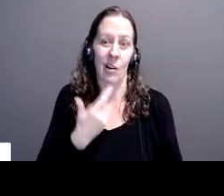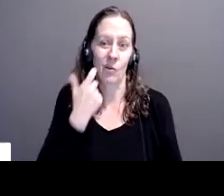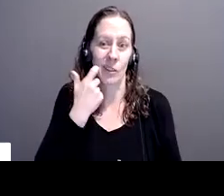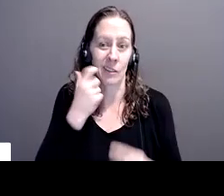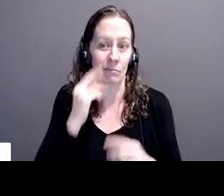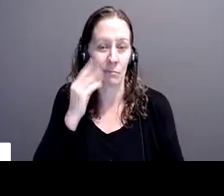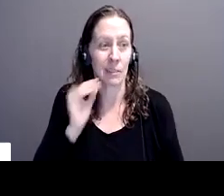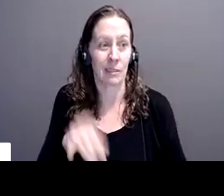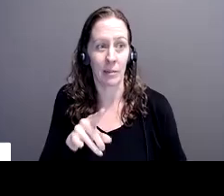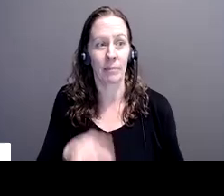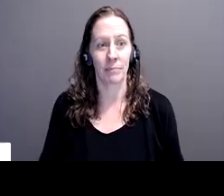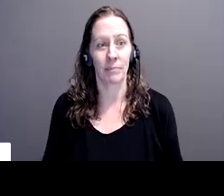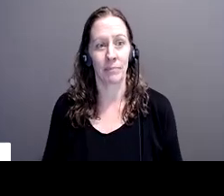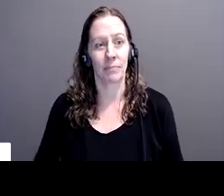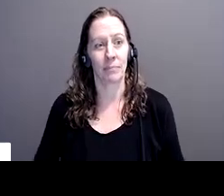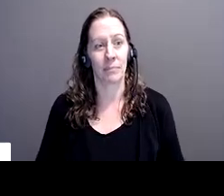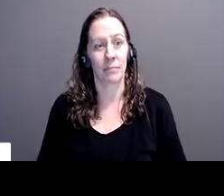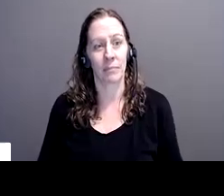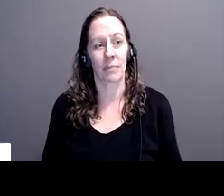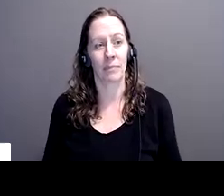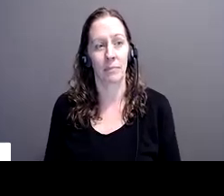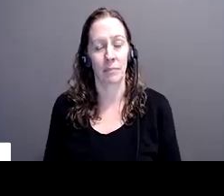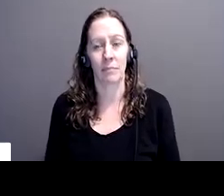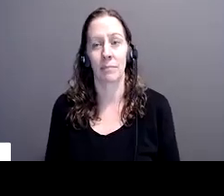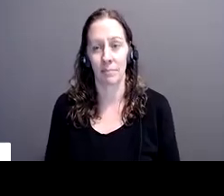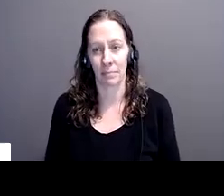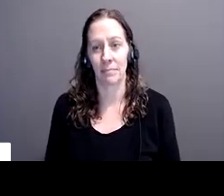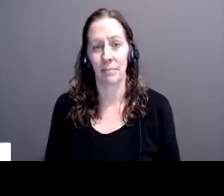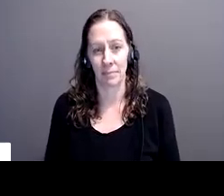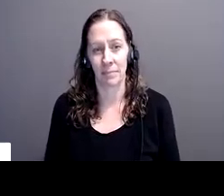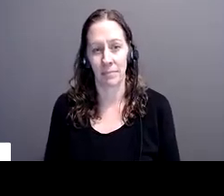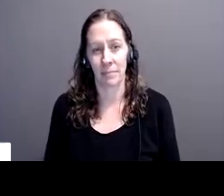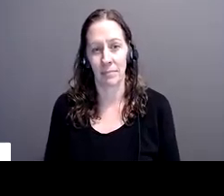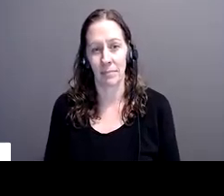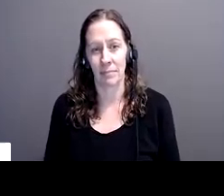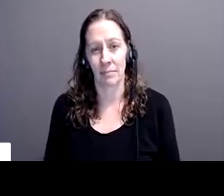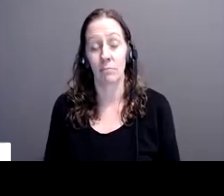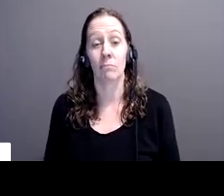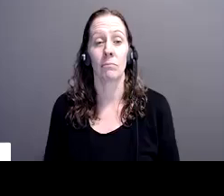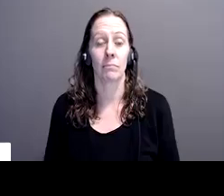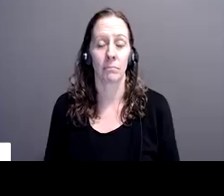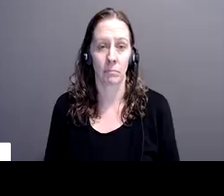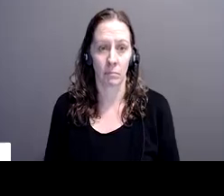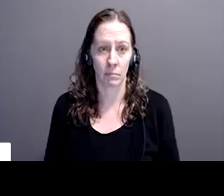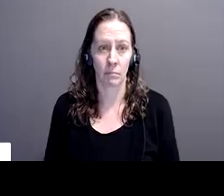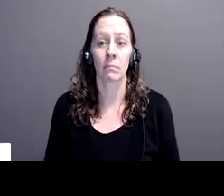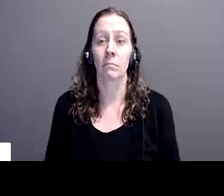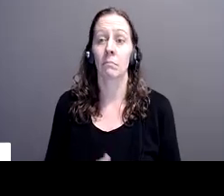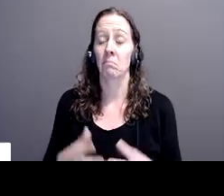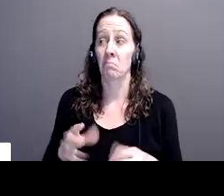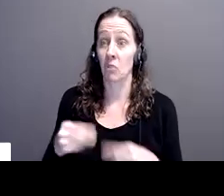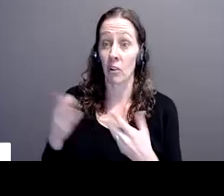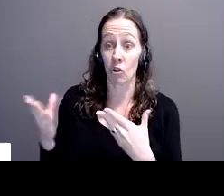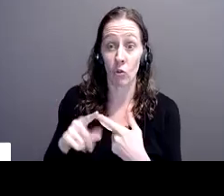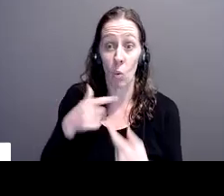Sorry. There is some systemic challenges. One